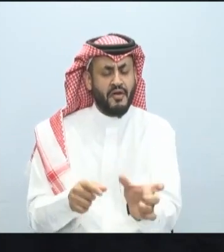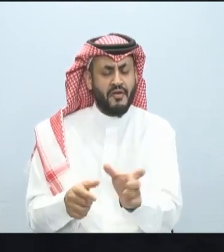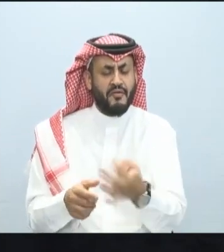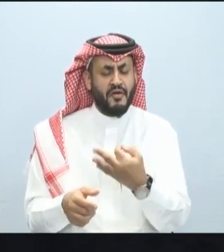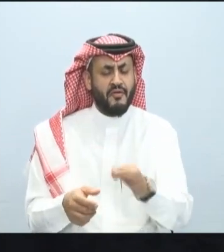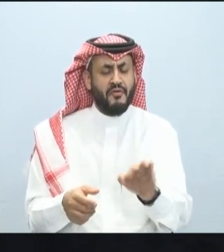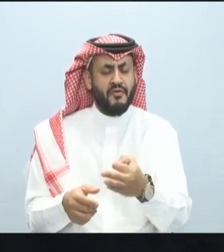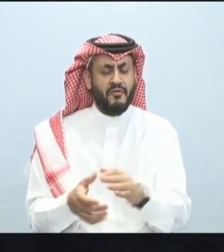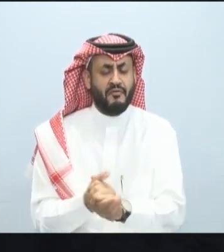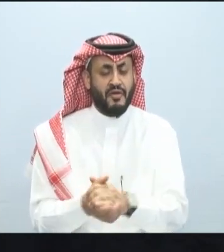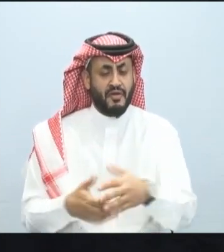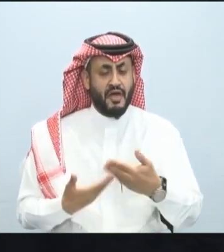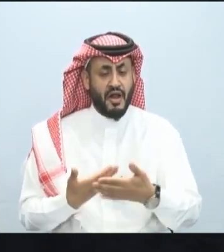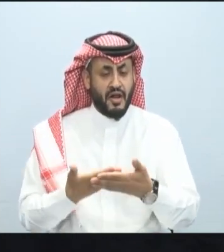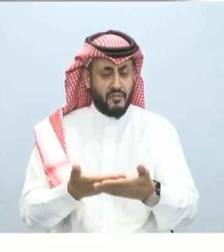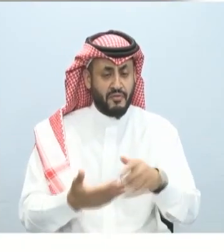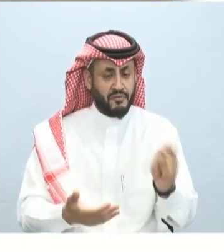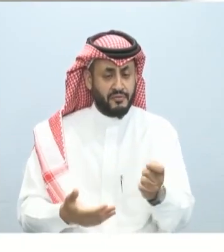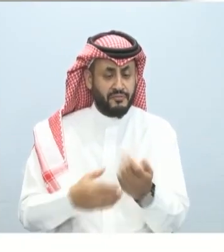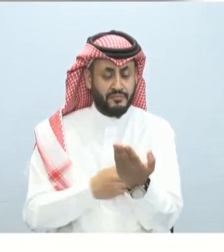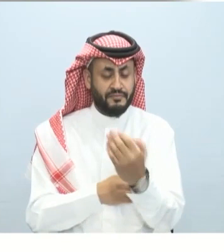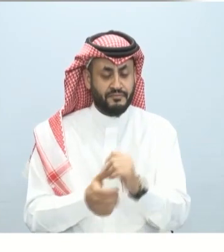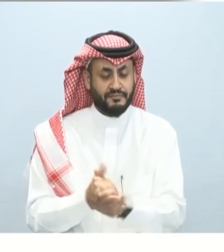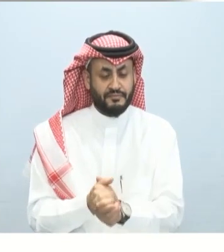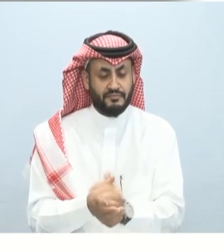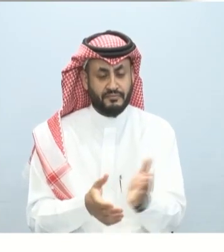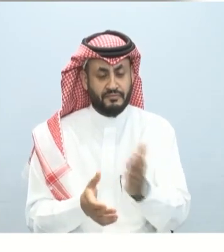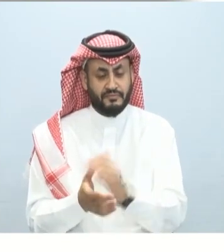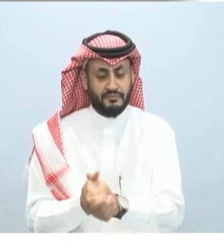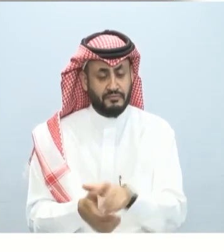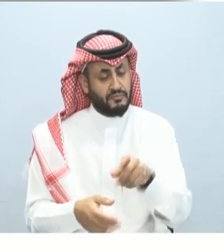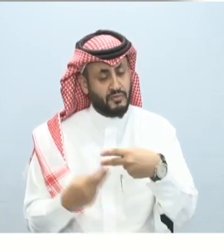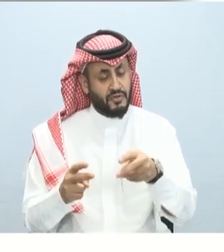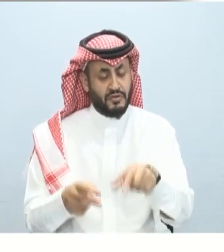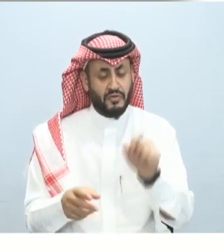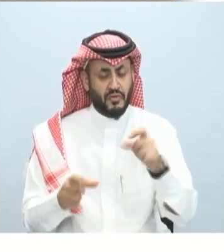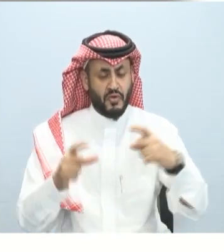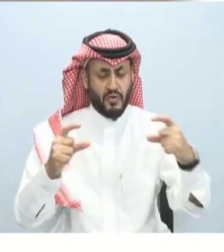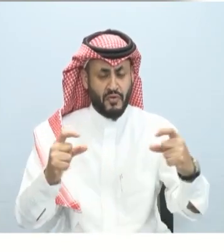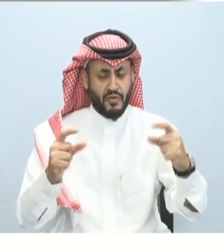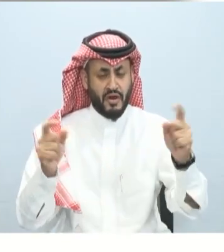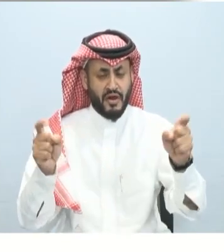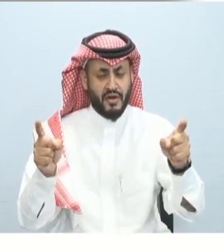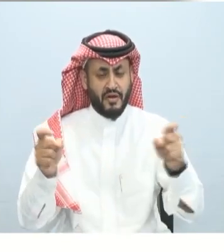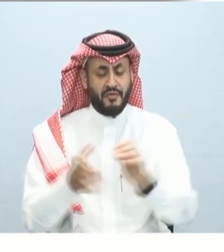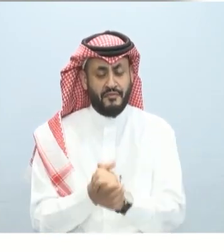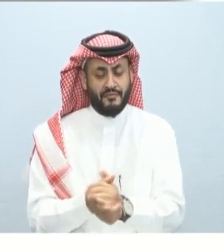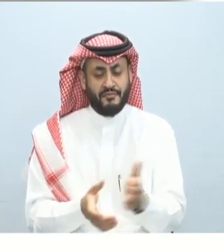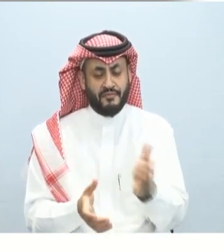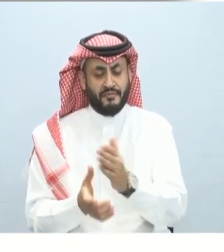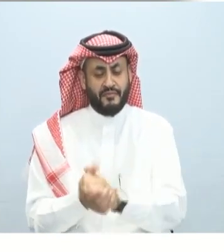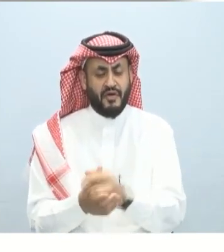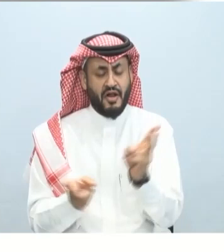you to write your essay. You can use quotes, exchanges, and arguments from your